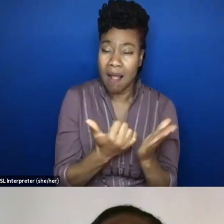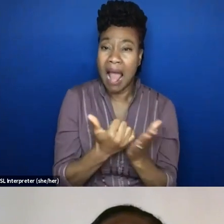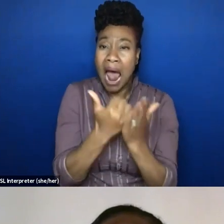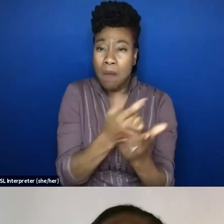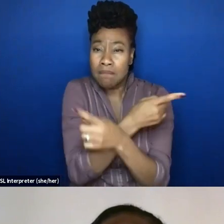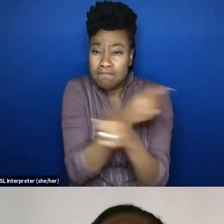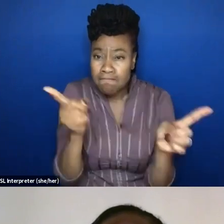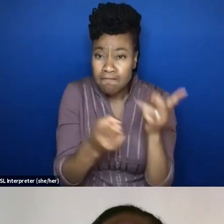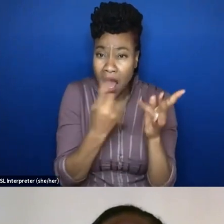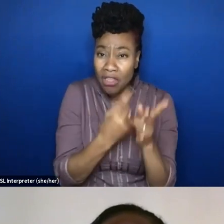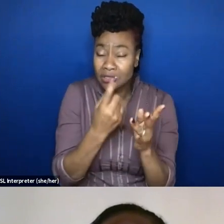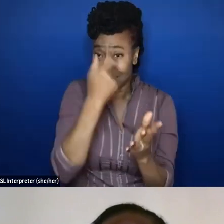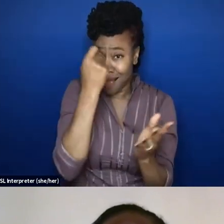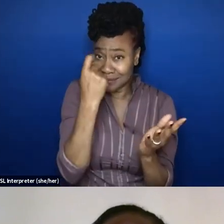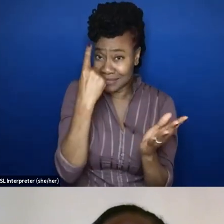beyond themselves.